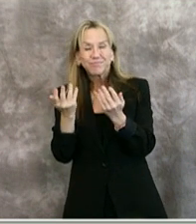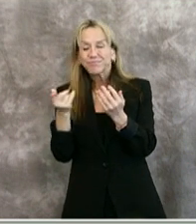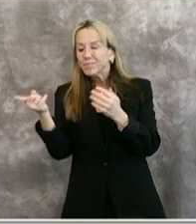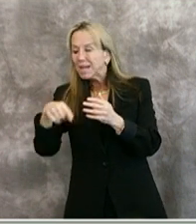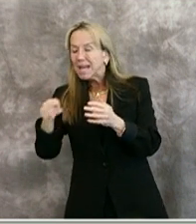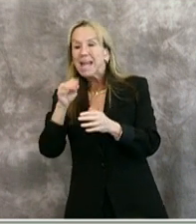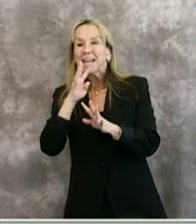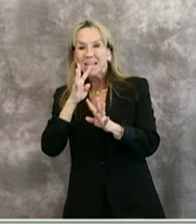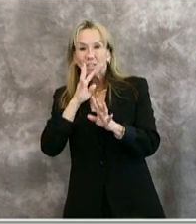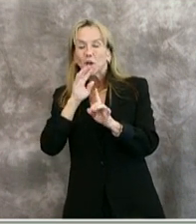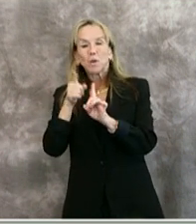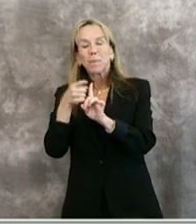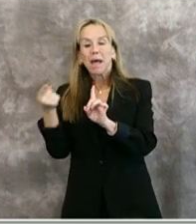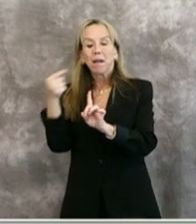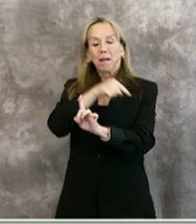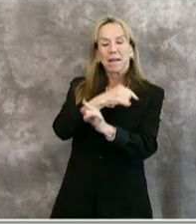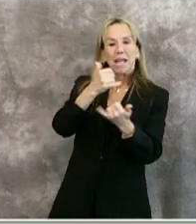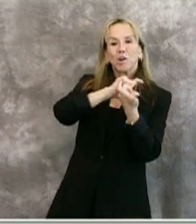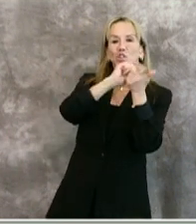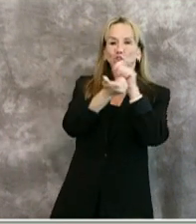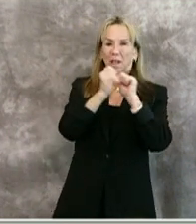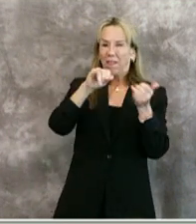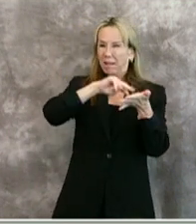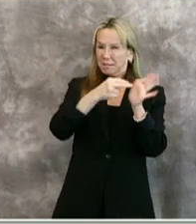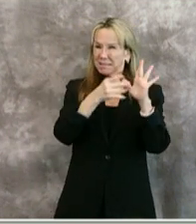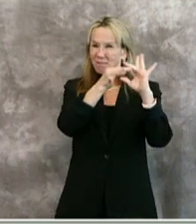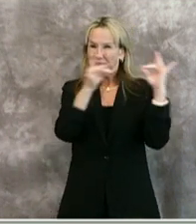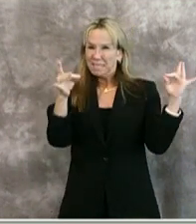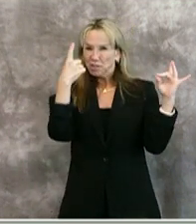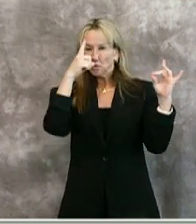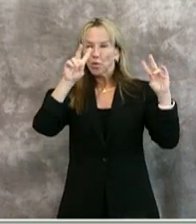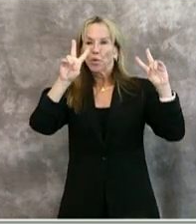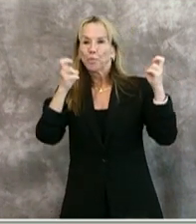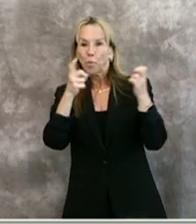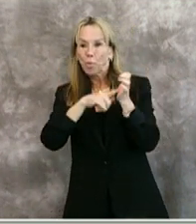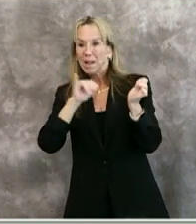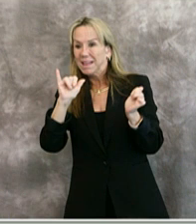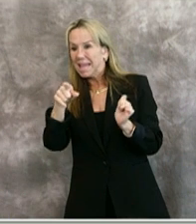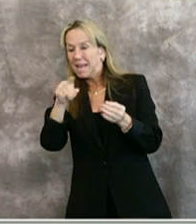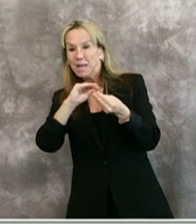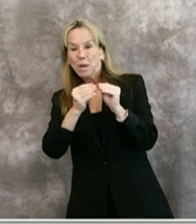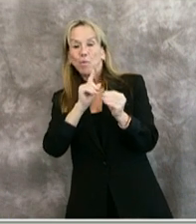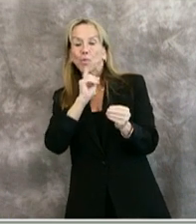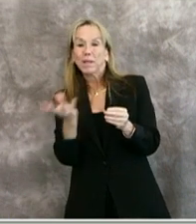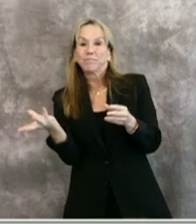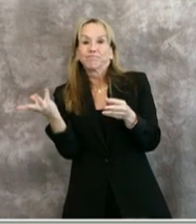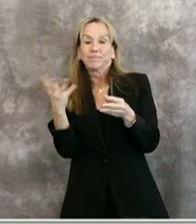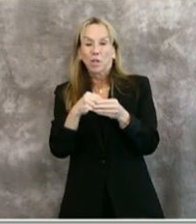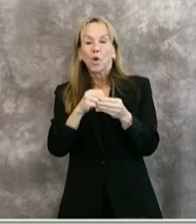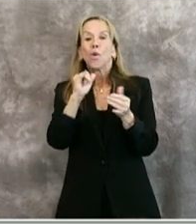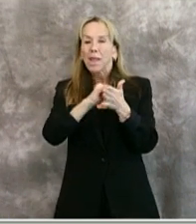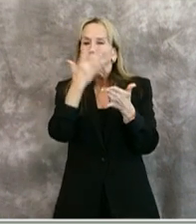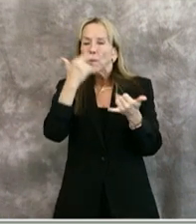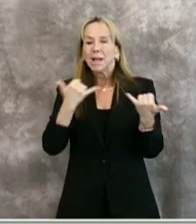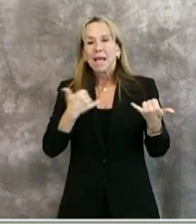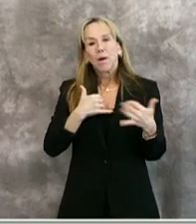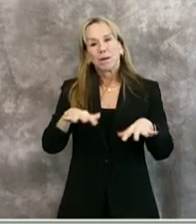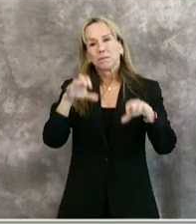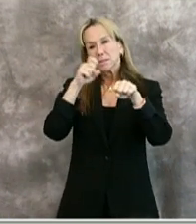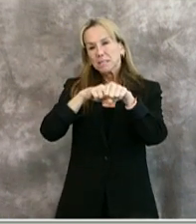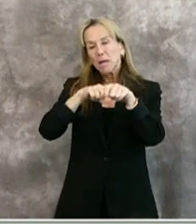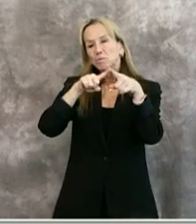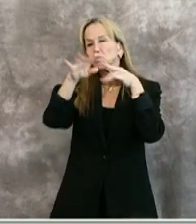changed the case definition. So I wanted to take the opportunity to clarify that that was an inaccurate